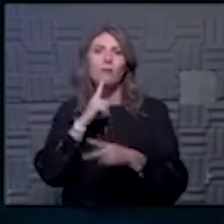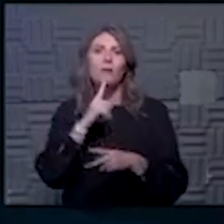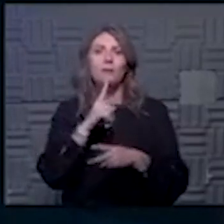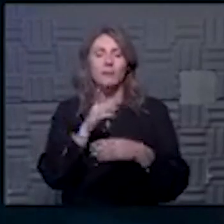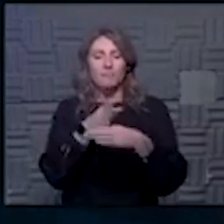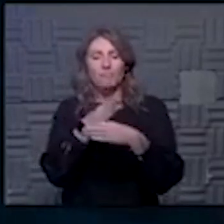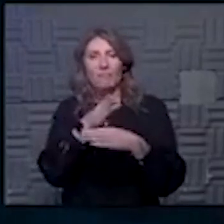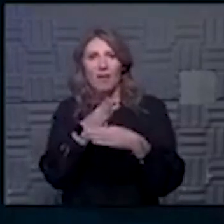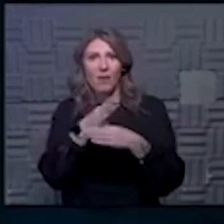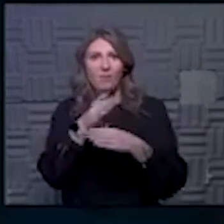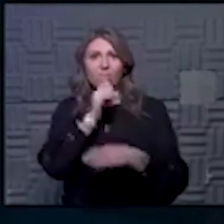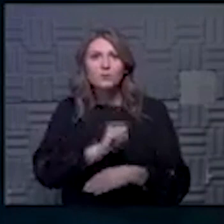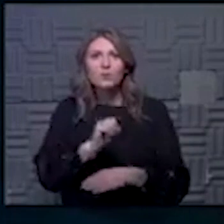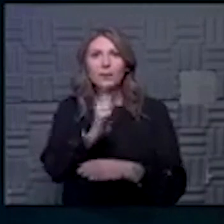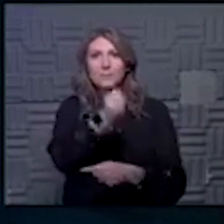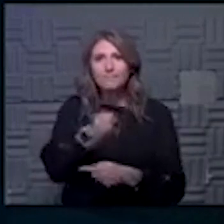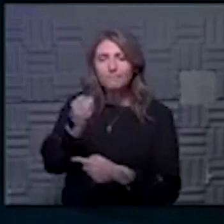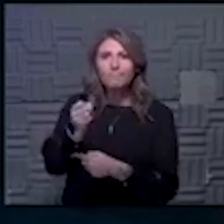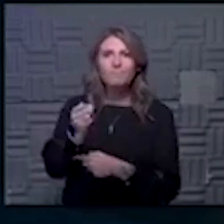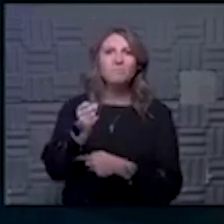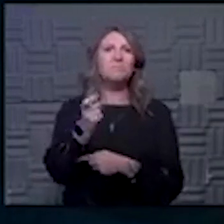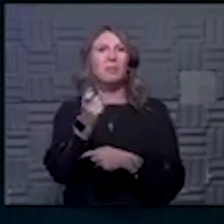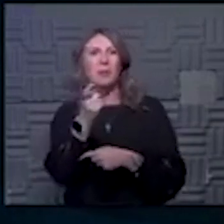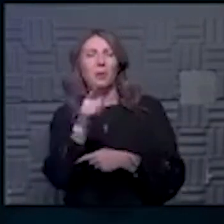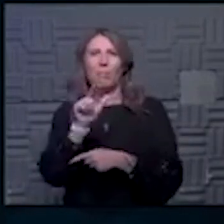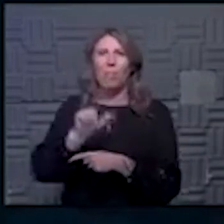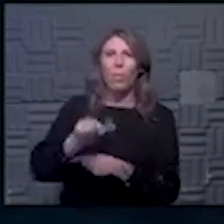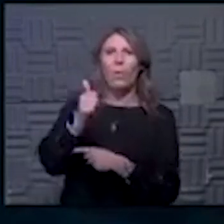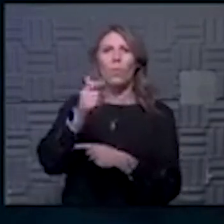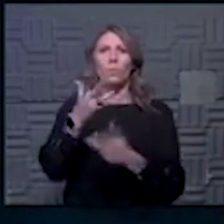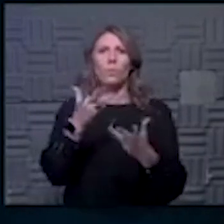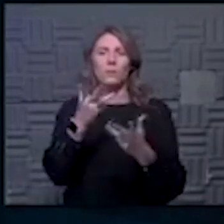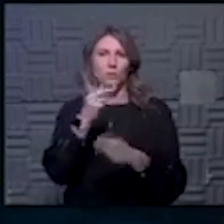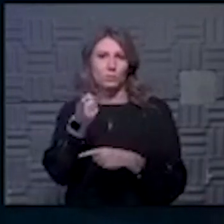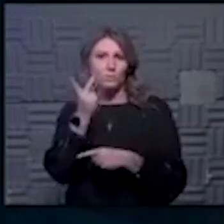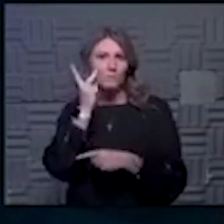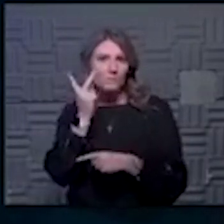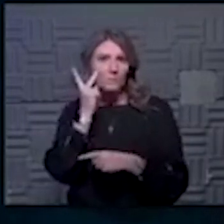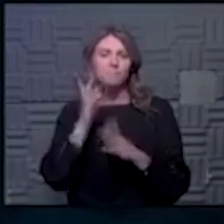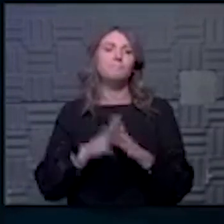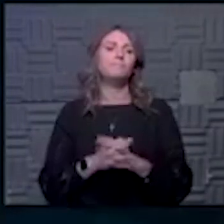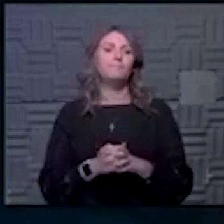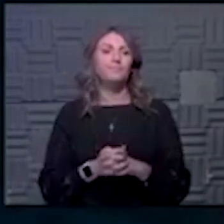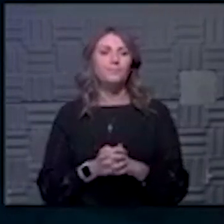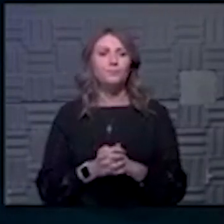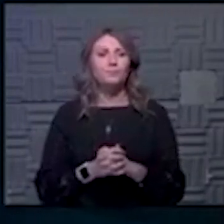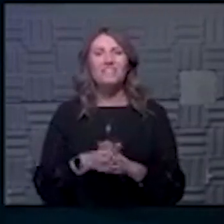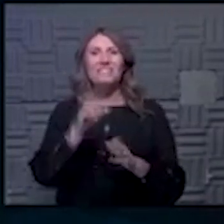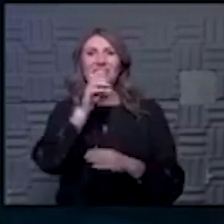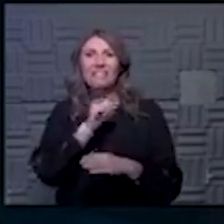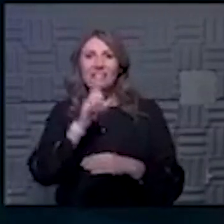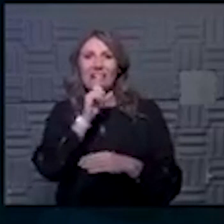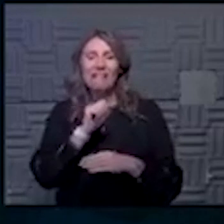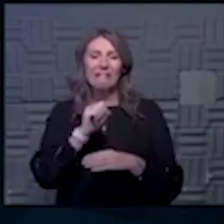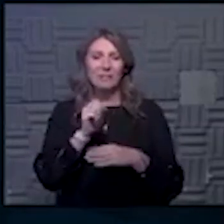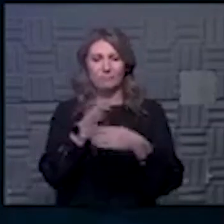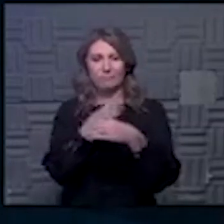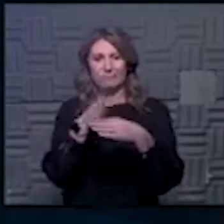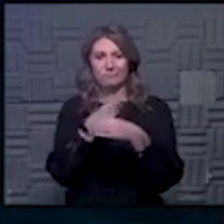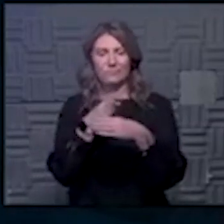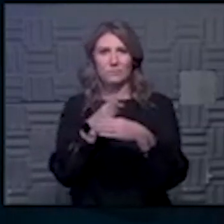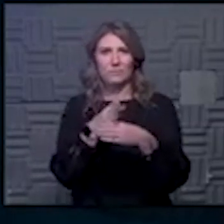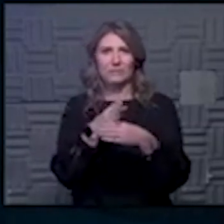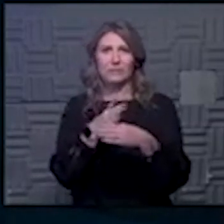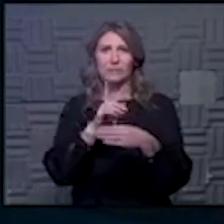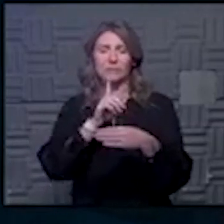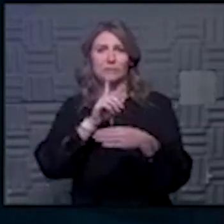our admissions has been a little lower than what you guys have seen. The age range of our deaths was very,